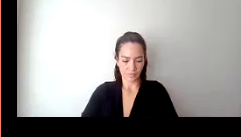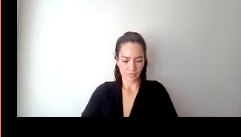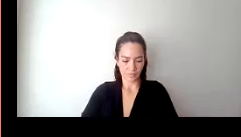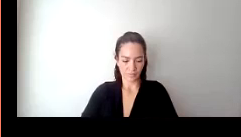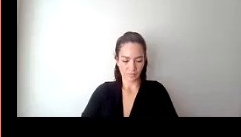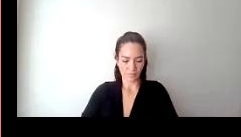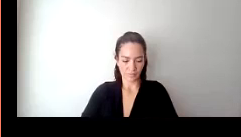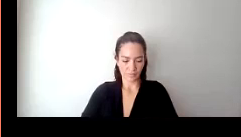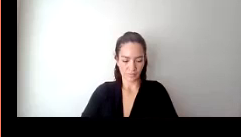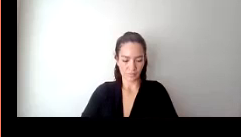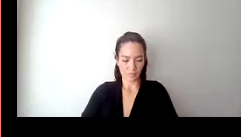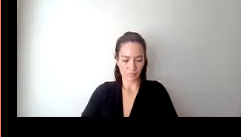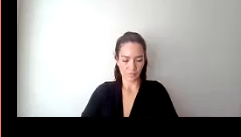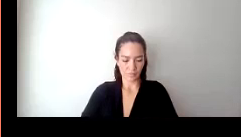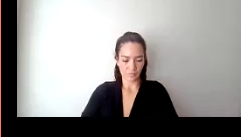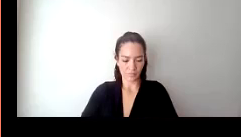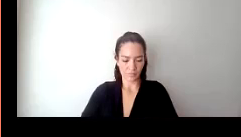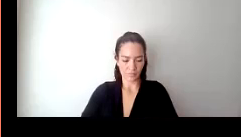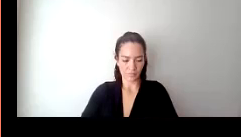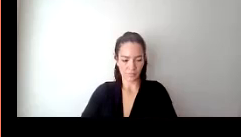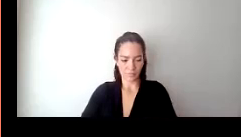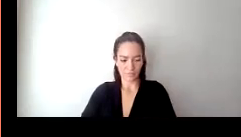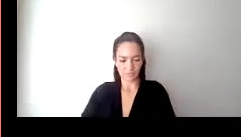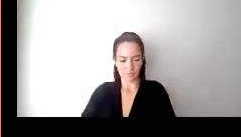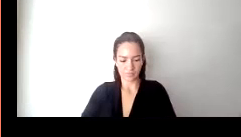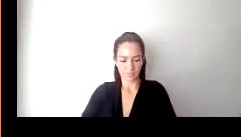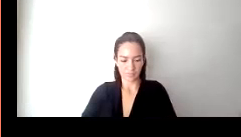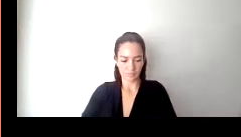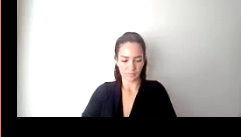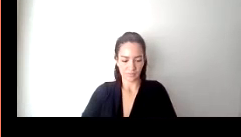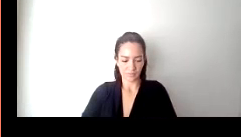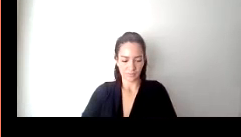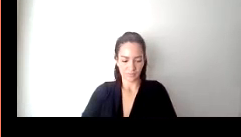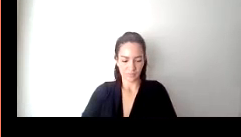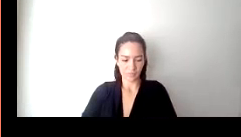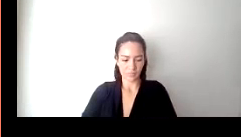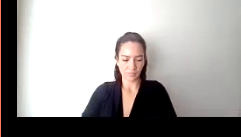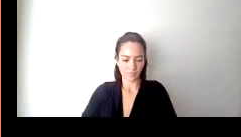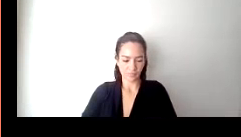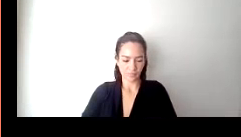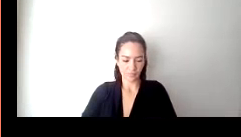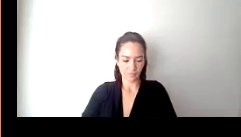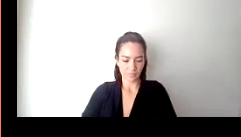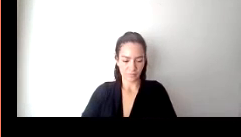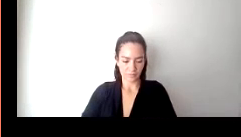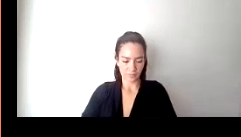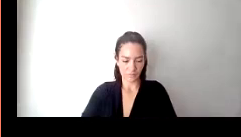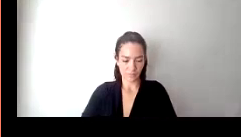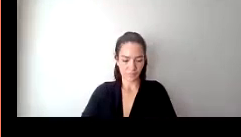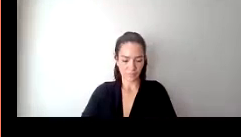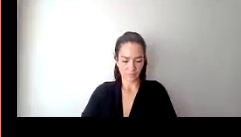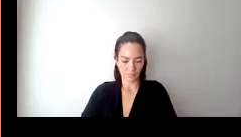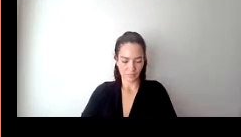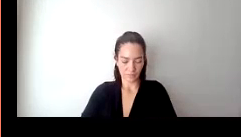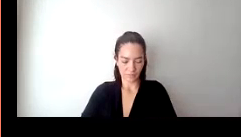who have joined this monthly learning collaborative, and so we want to get all of your ideas captured